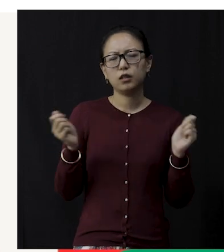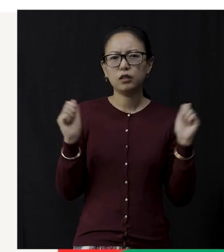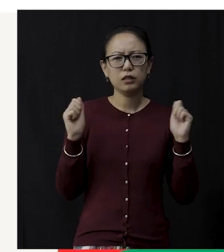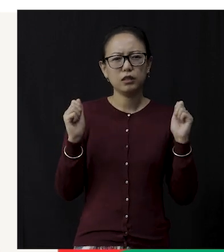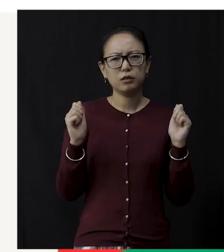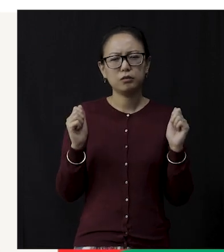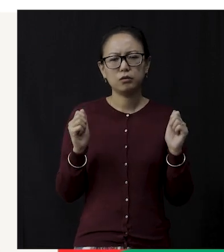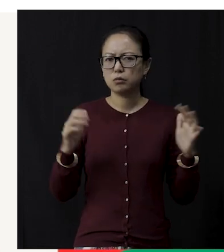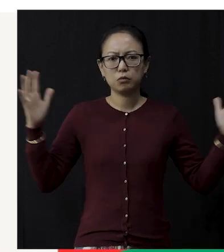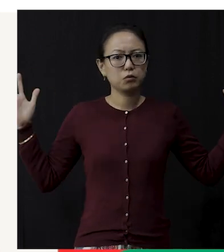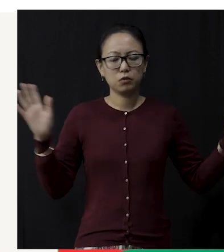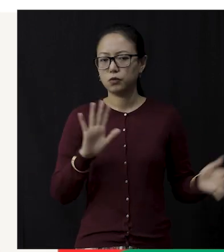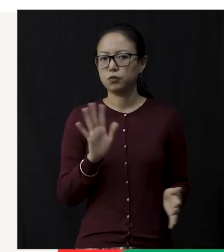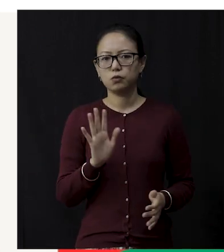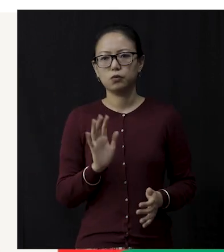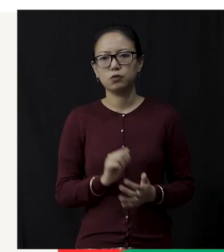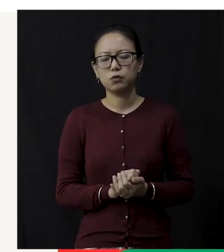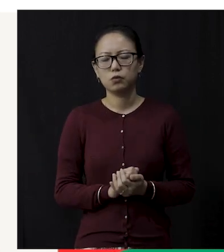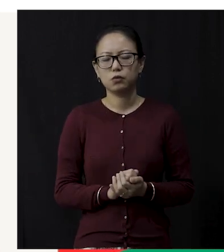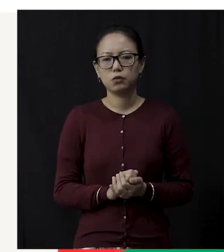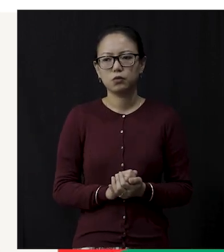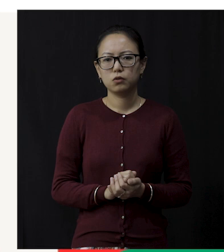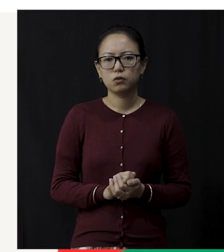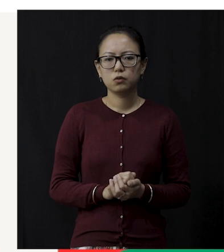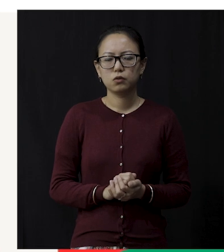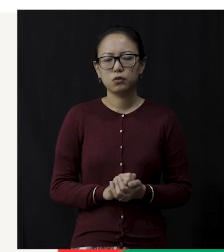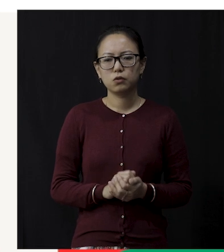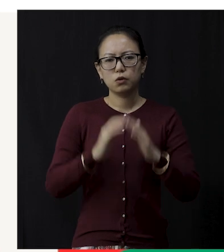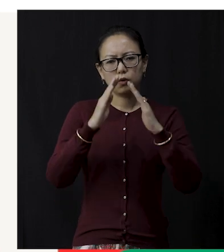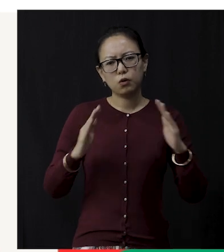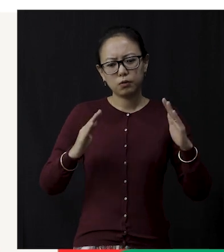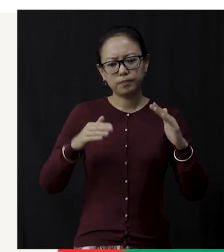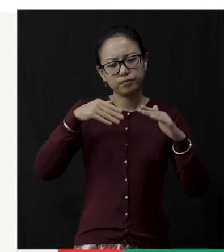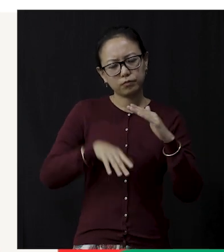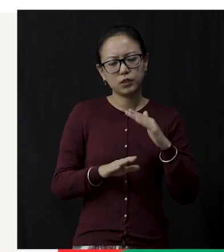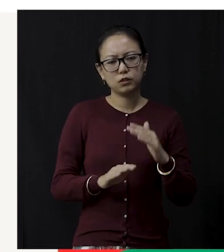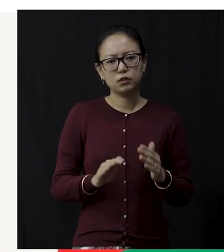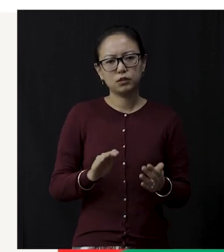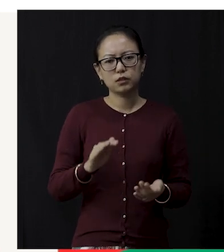that they can be easily controlled. So